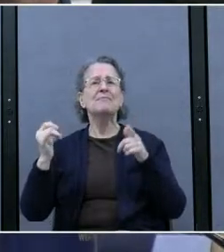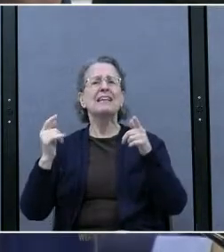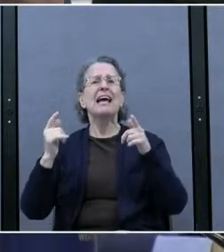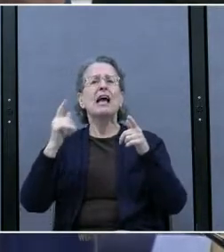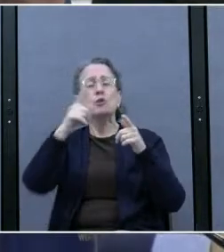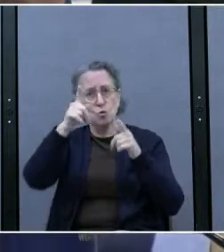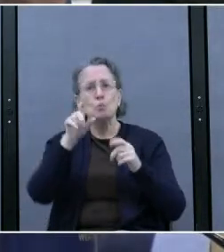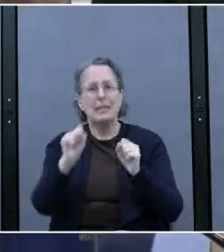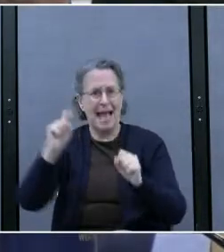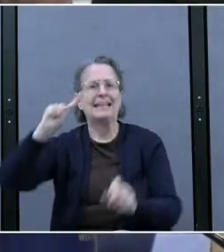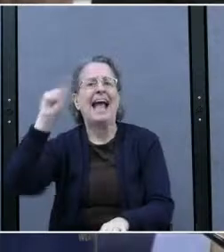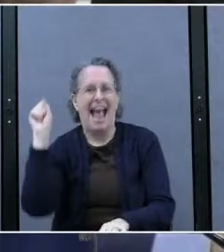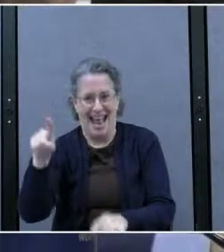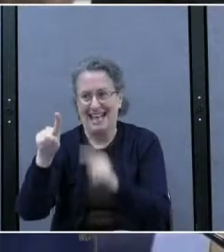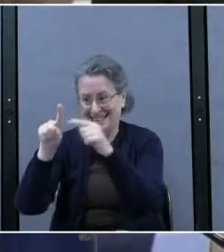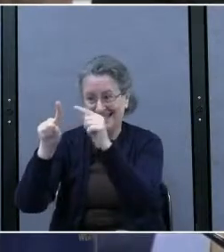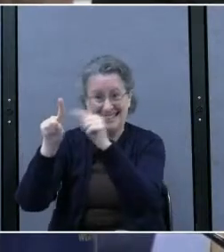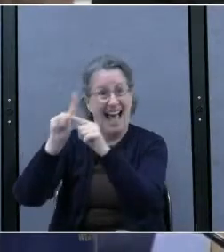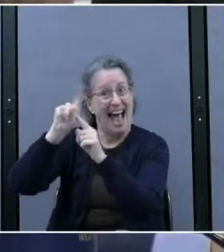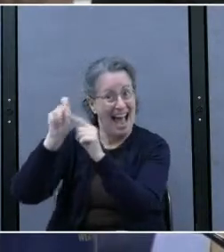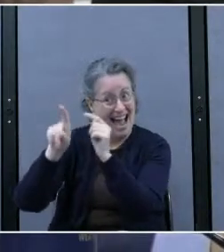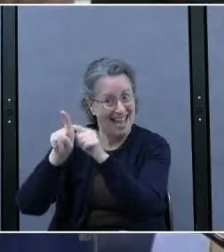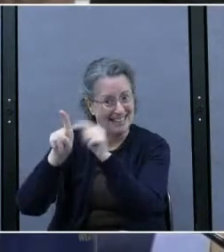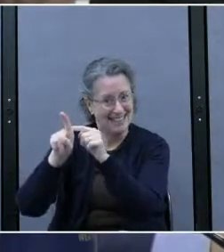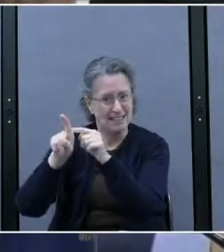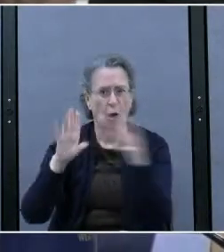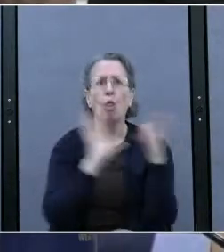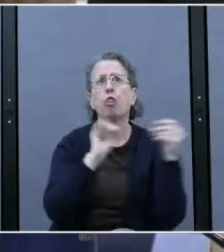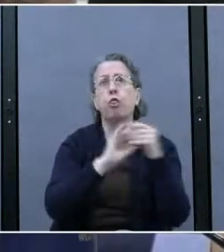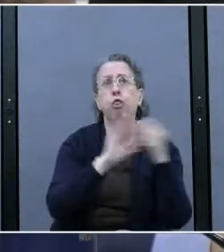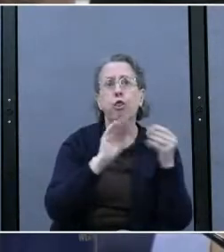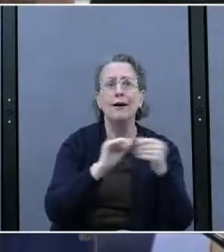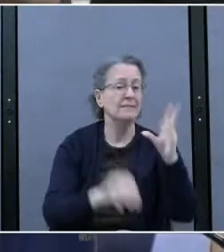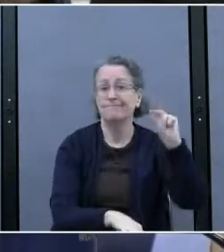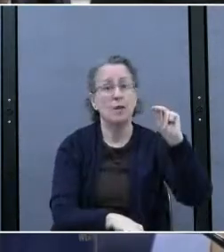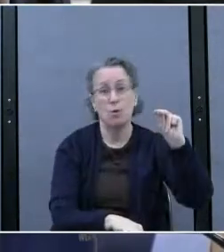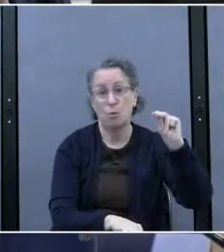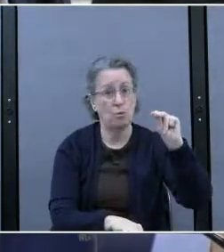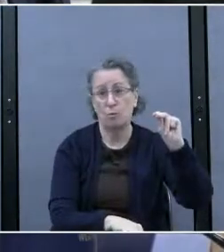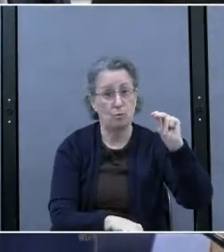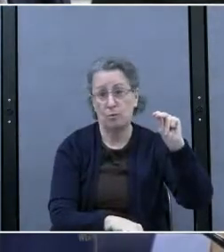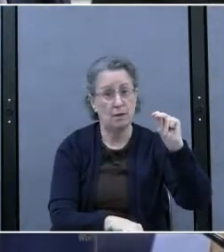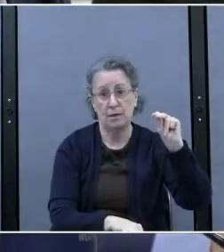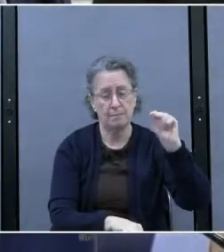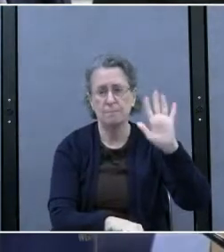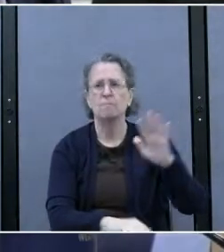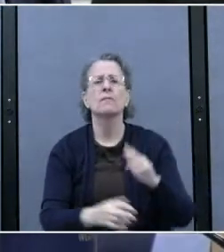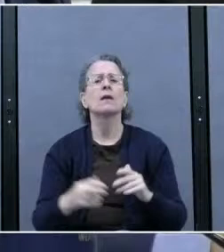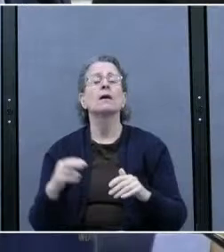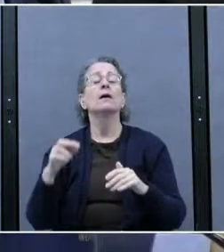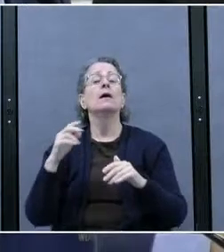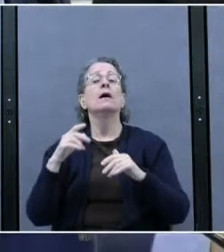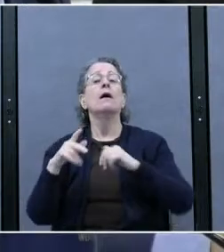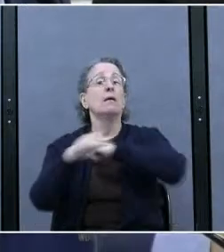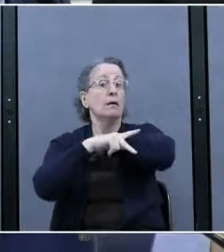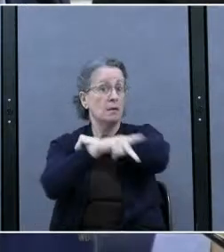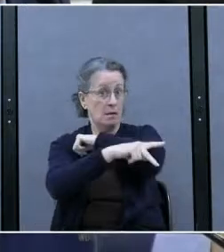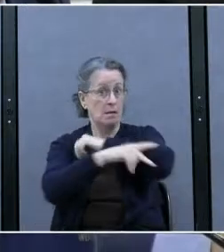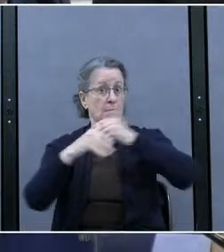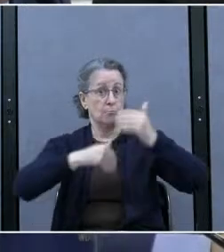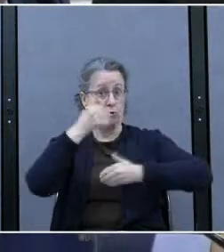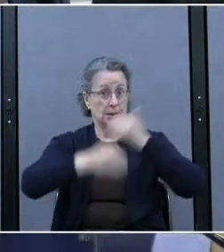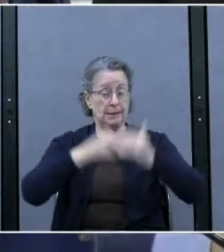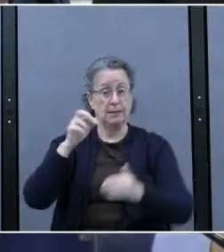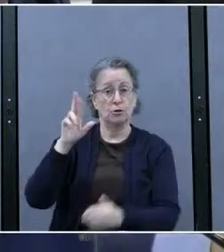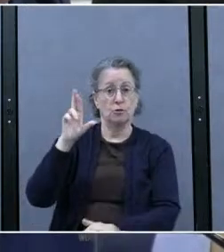Well, it definitely wasn't. Robert's Rules. There is a tutorial that was recorded by Andy Davis a few